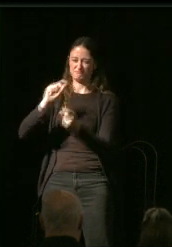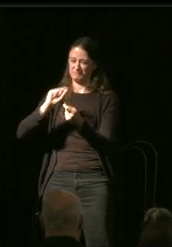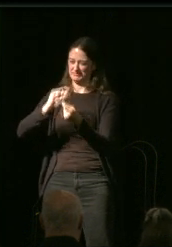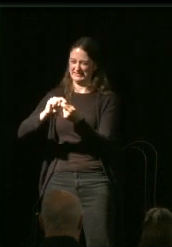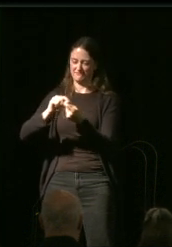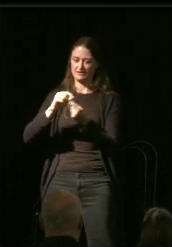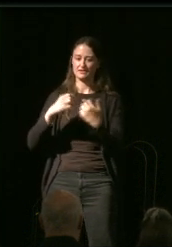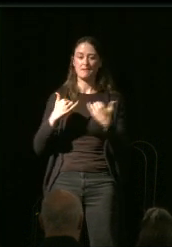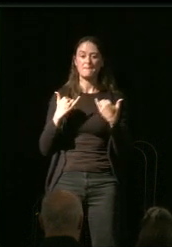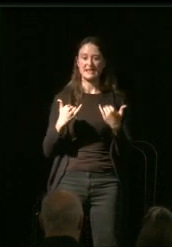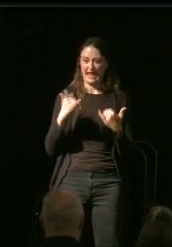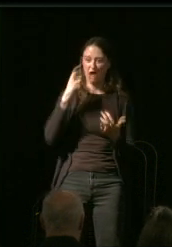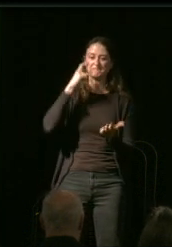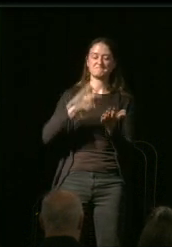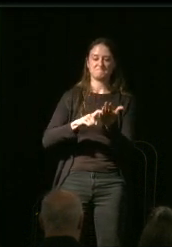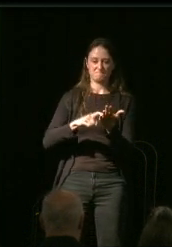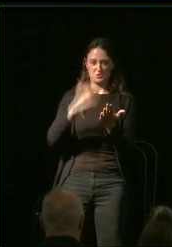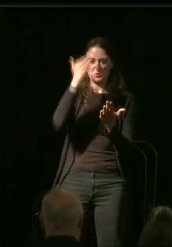Usher syndrome.